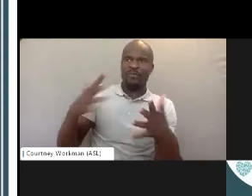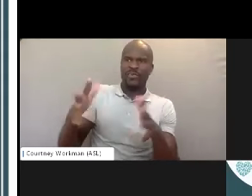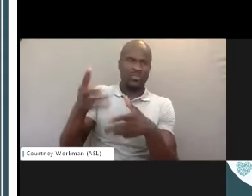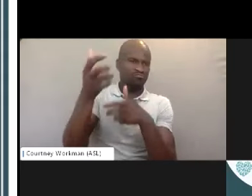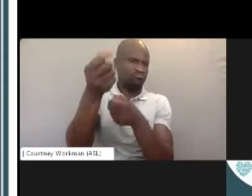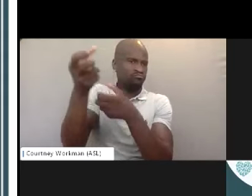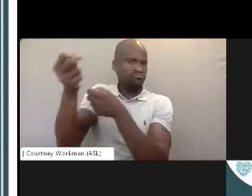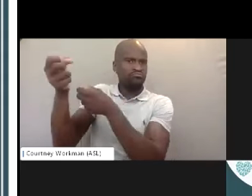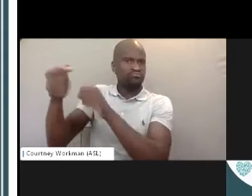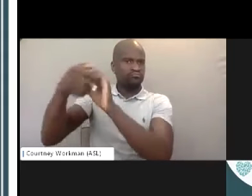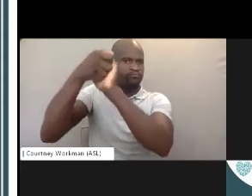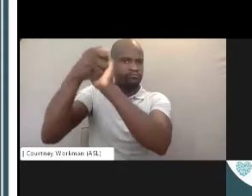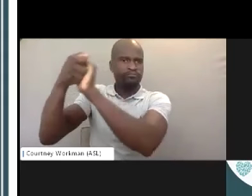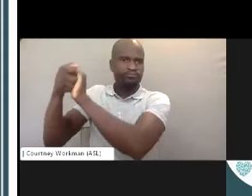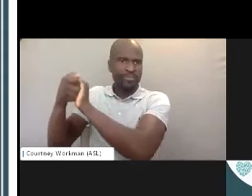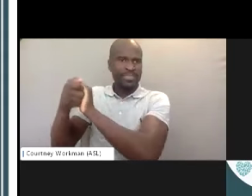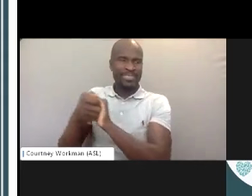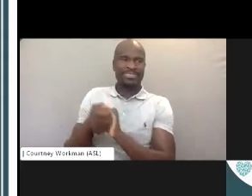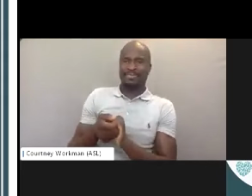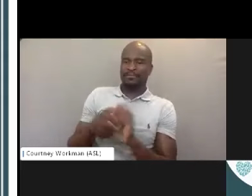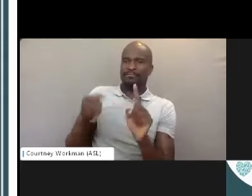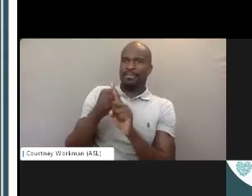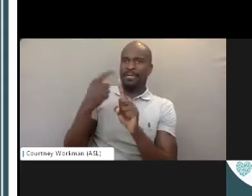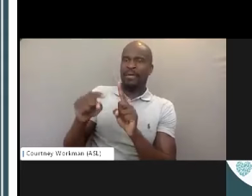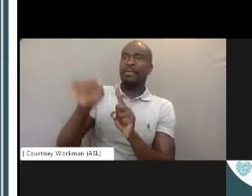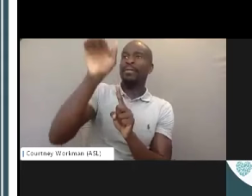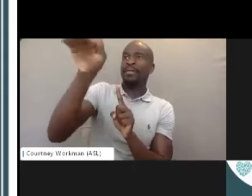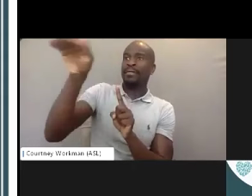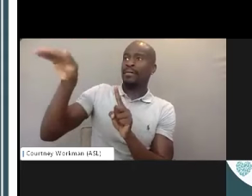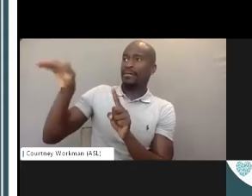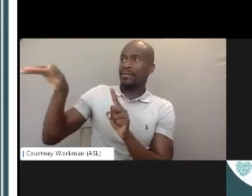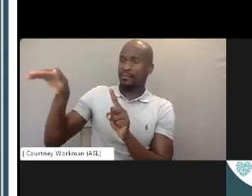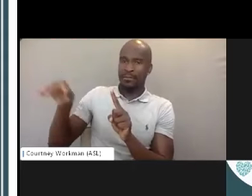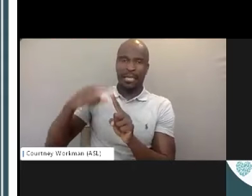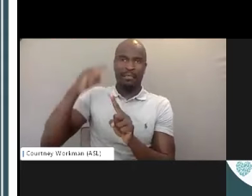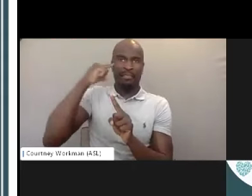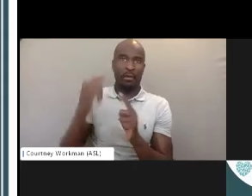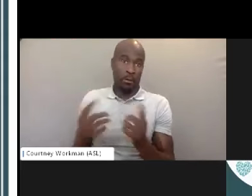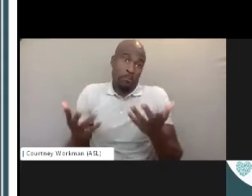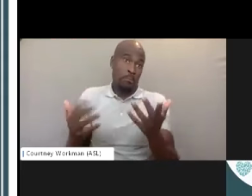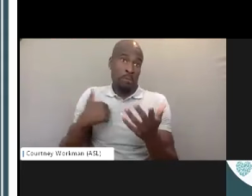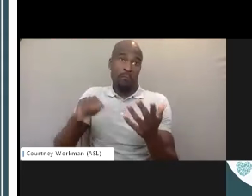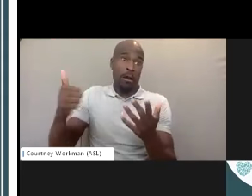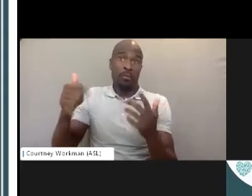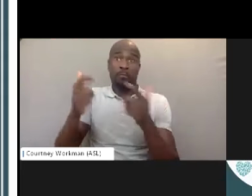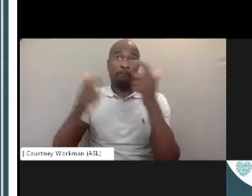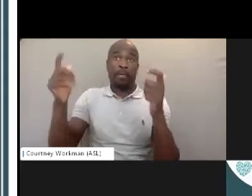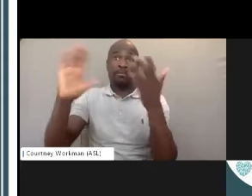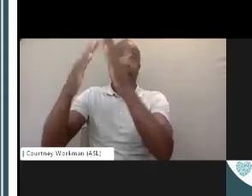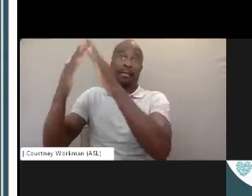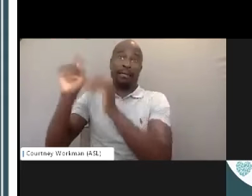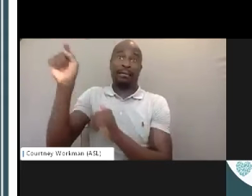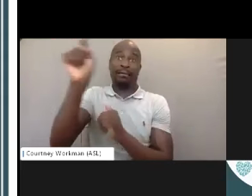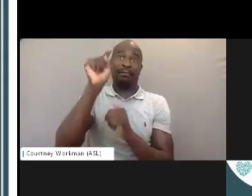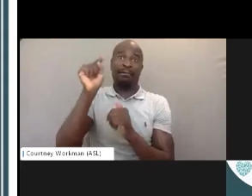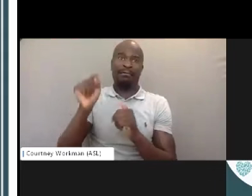if we can't just say, oh, well, there's, some cities nearby that have a lot of providers that could come bring people in. That's not going to be well